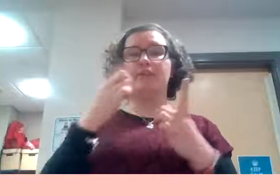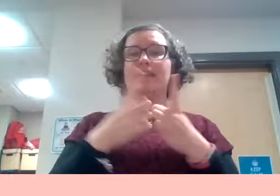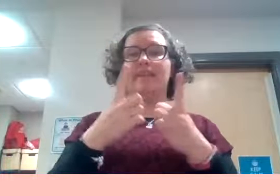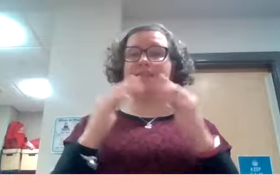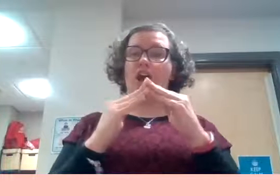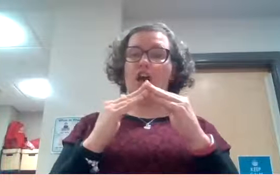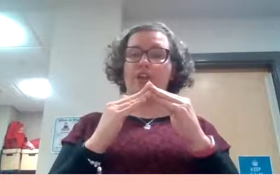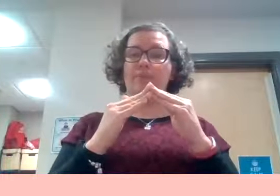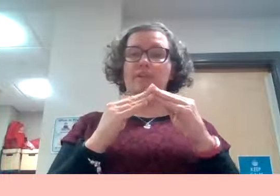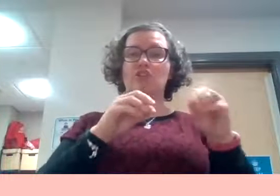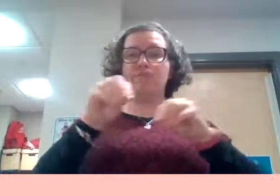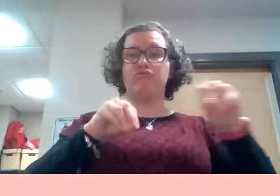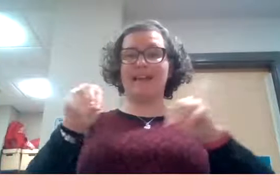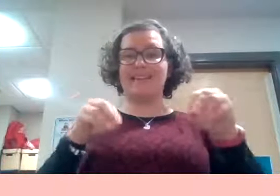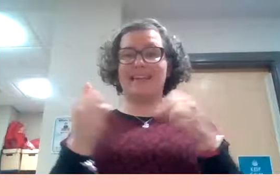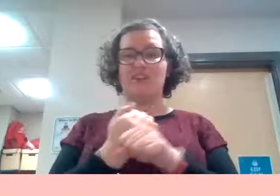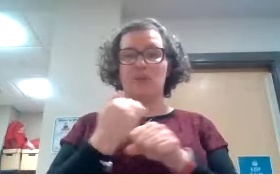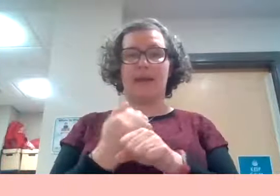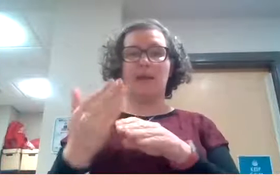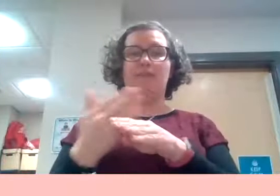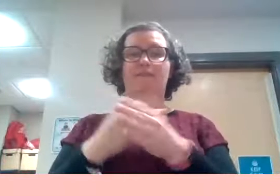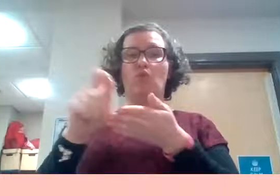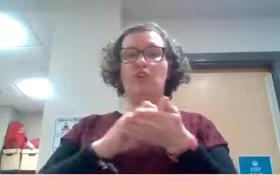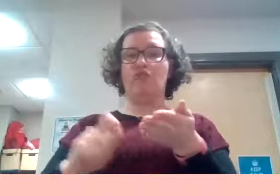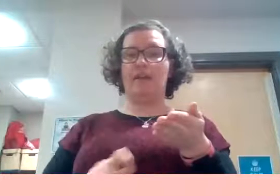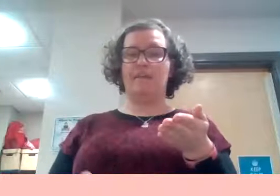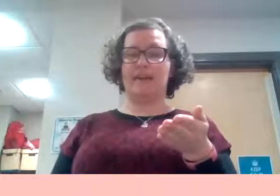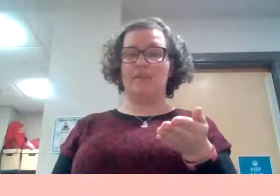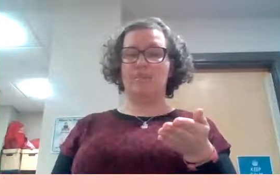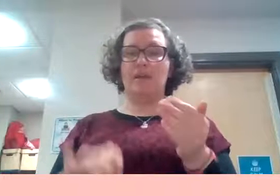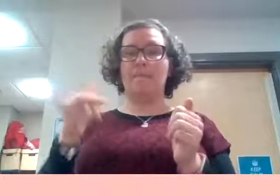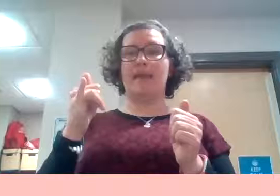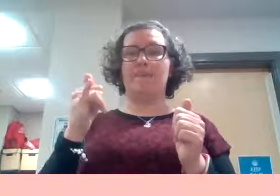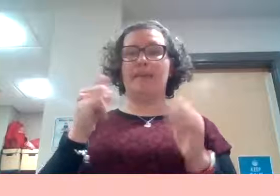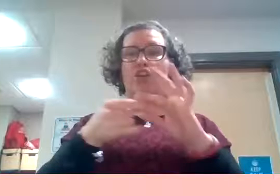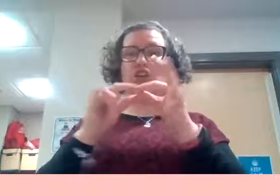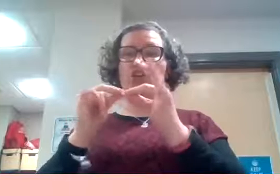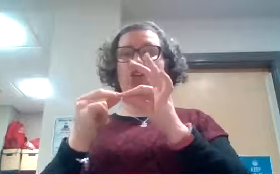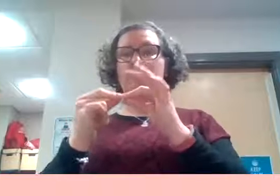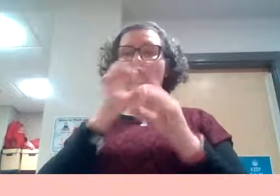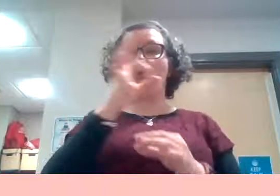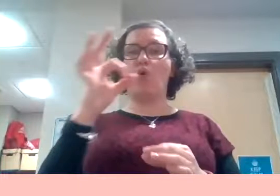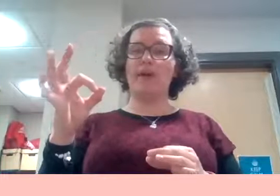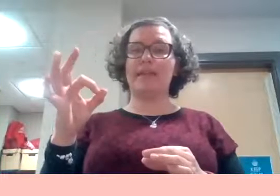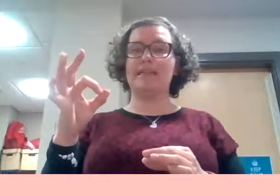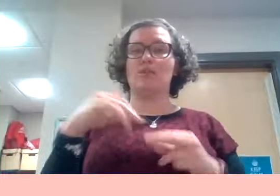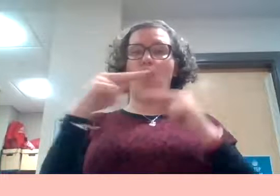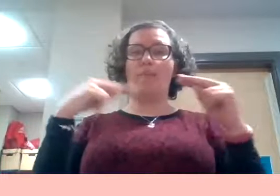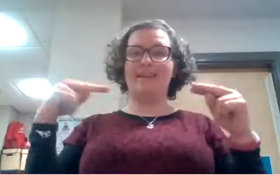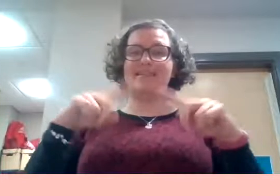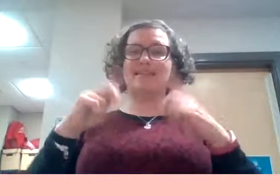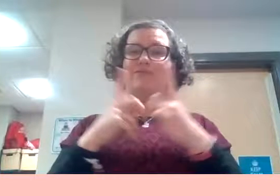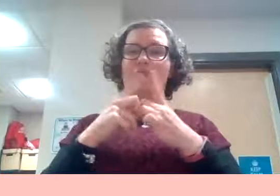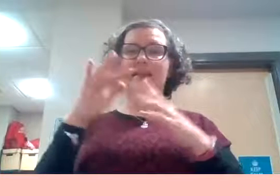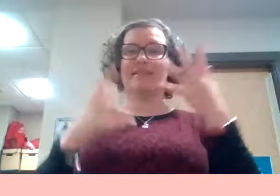about using things at home to practically do it before you write them down. Maybe cubes or coins